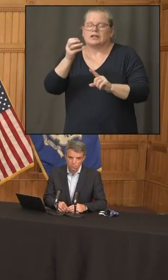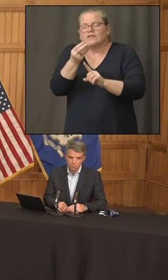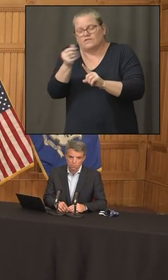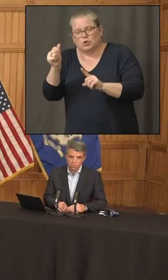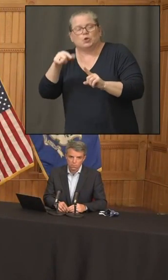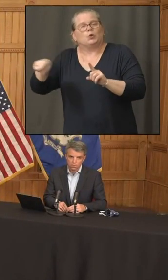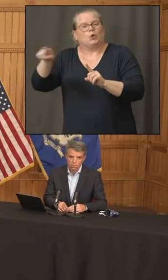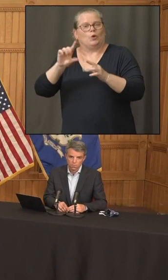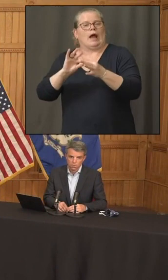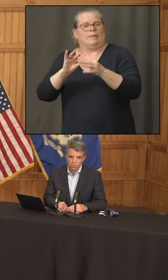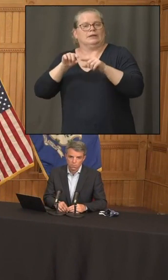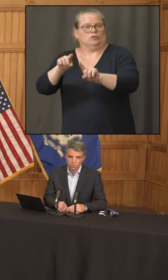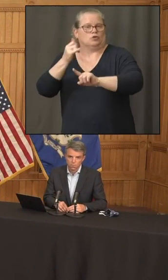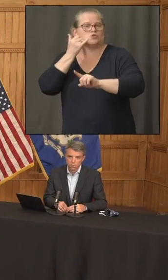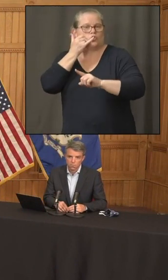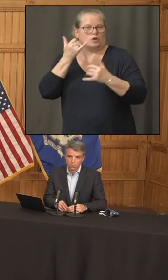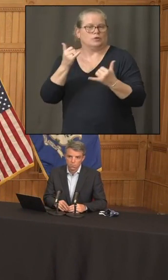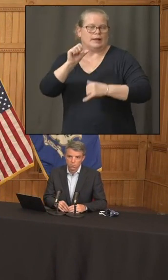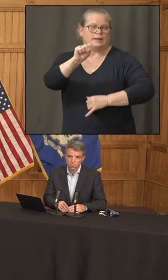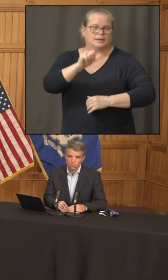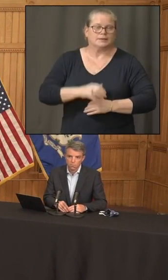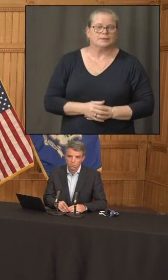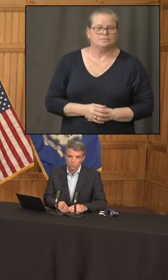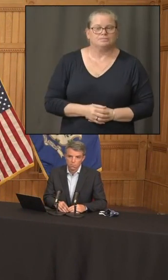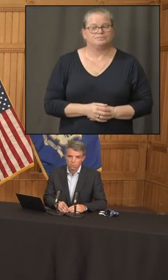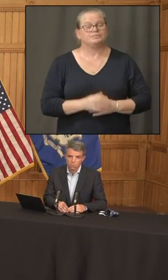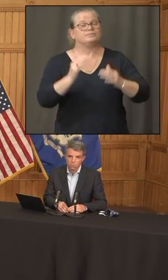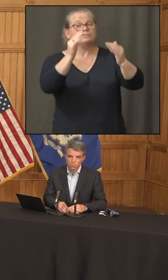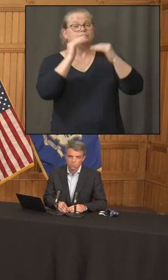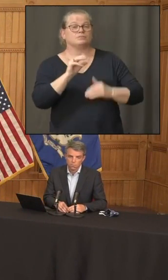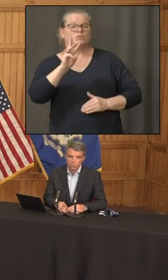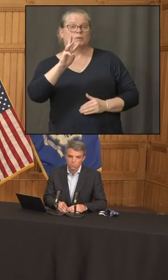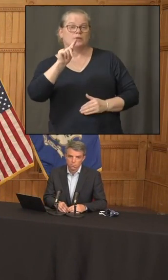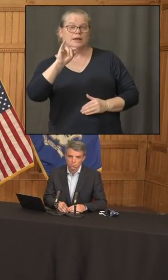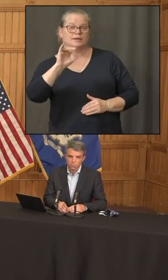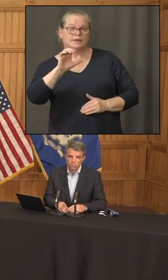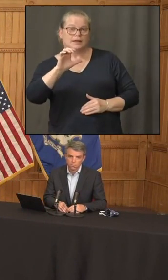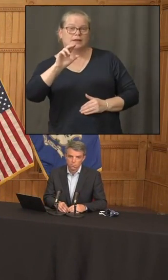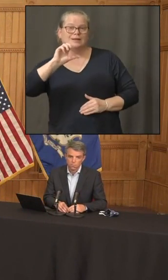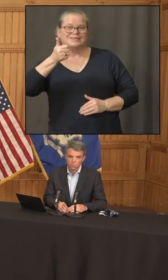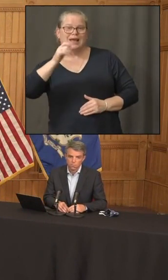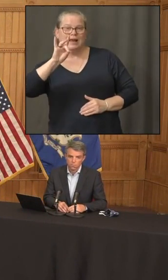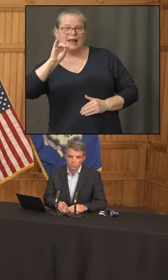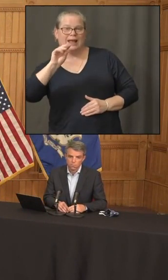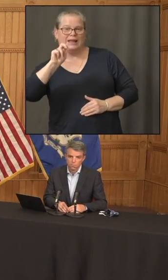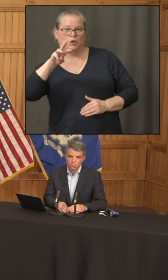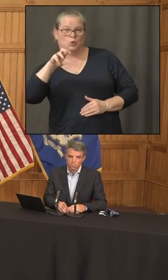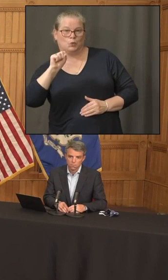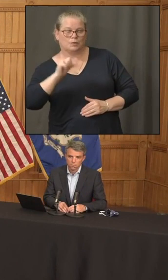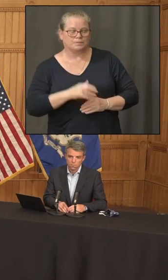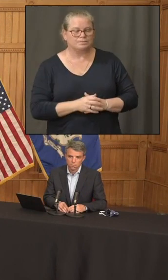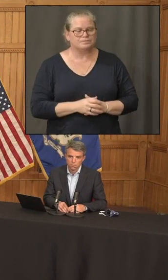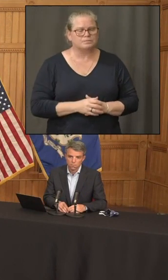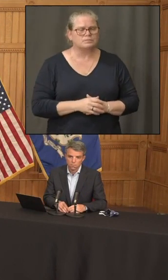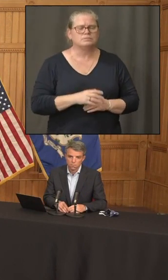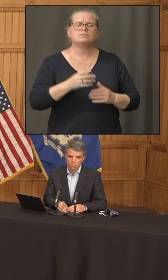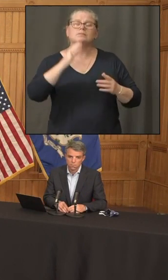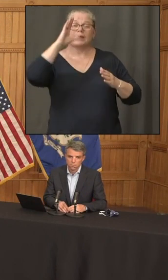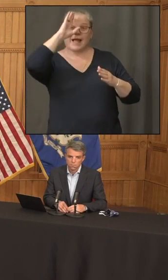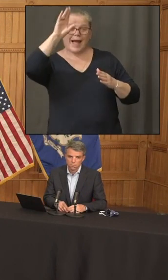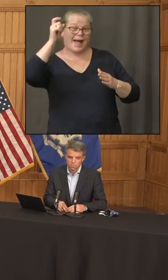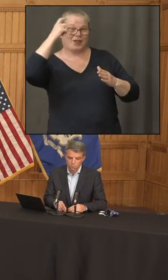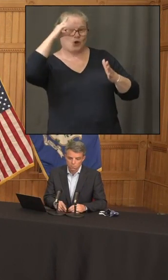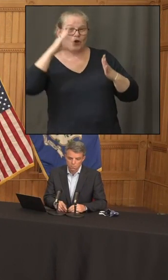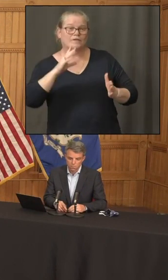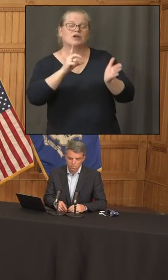WTIC 1080 News. Hi, Mr. Governor. Dr. Gifford earlier today said that you might be able to